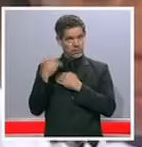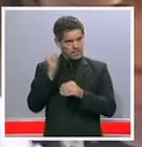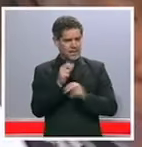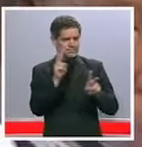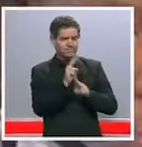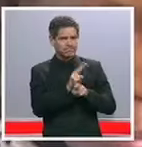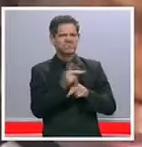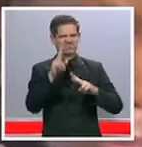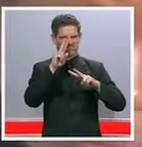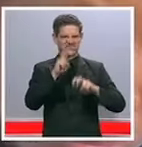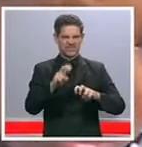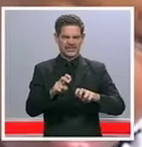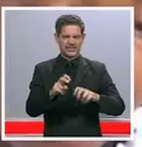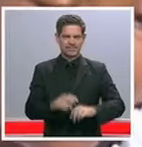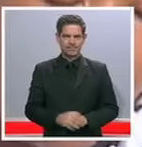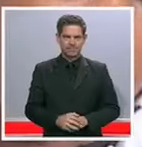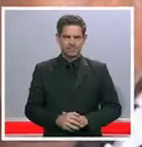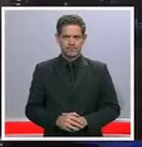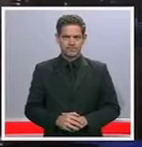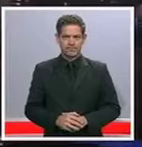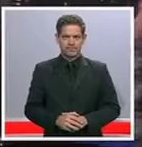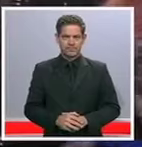children. Desantathia, Durban.